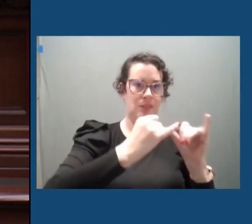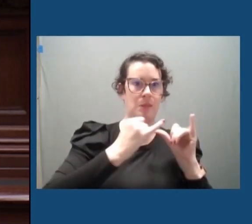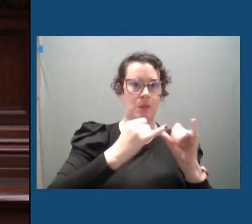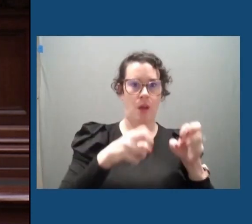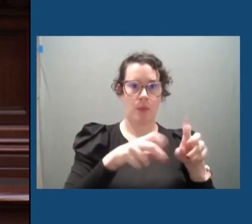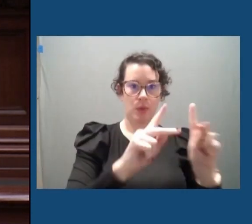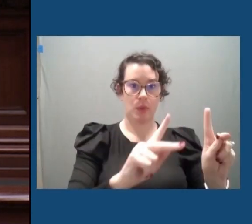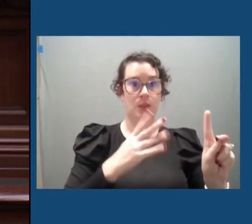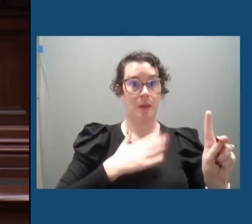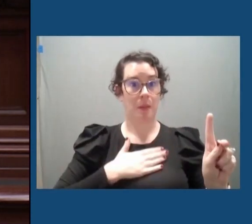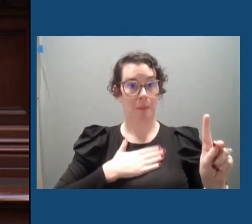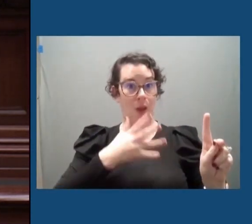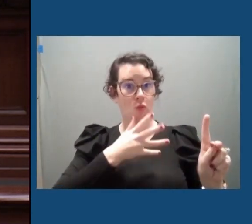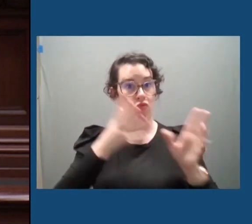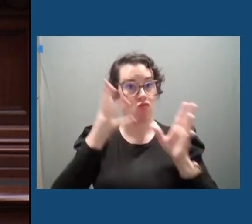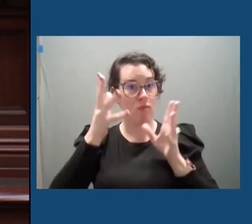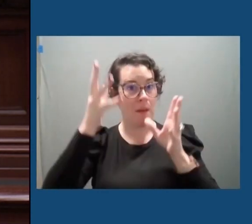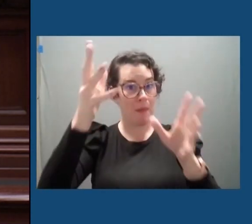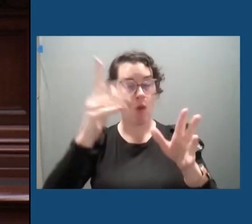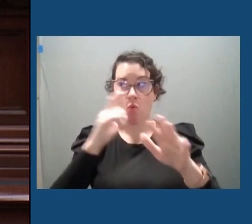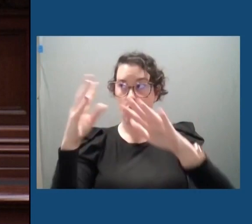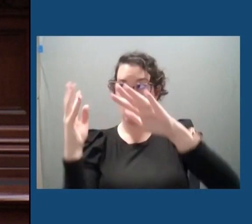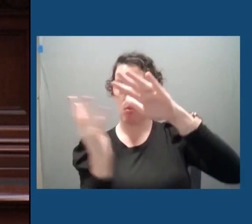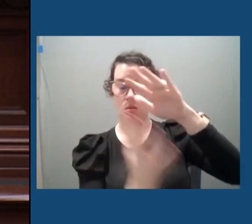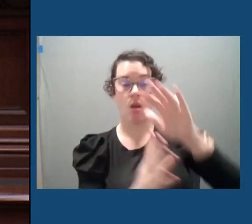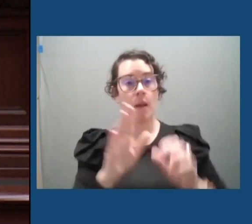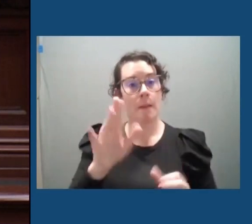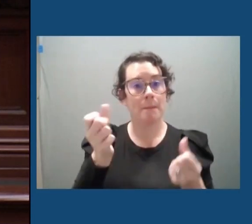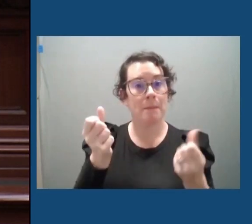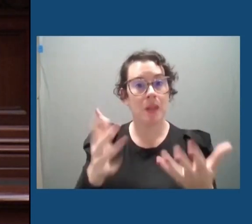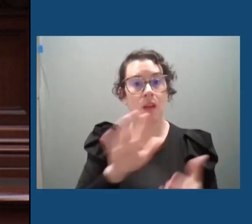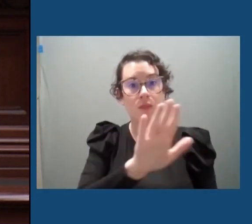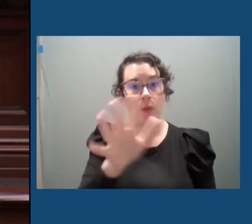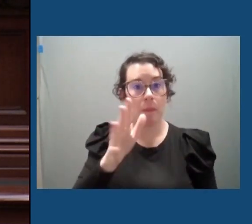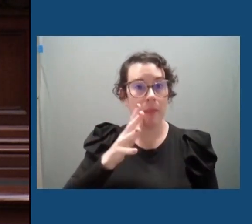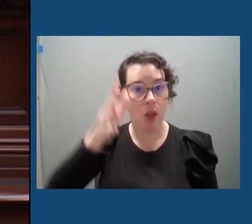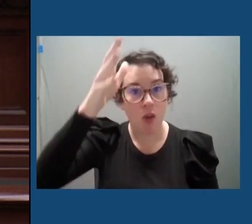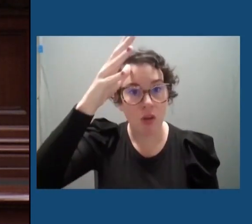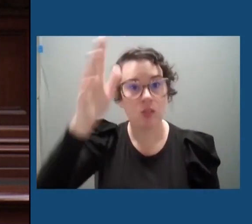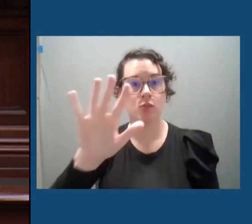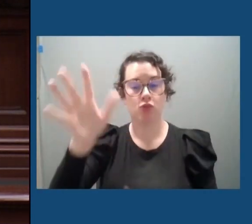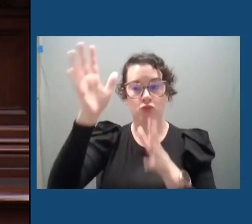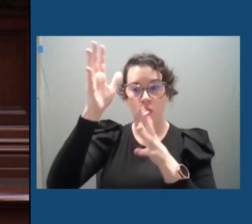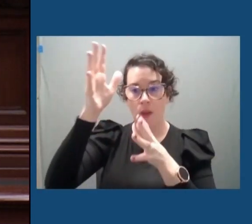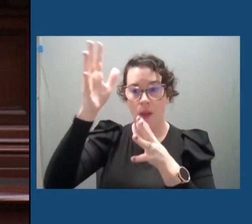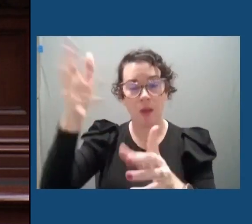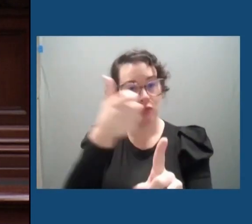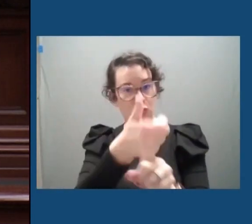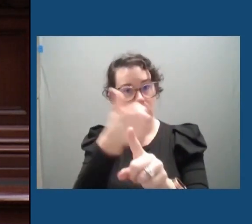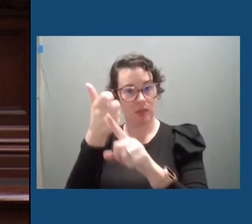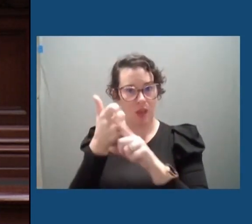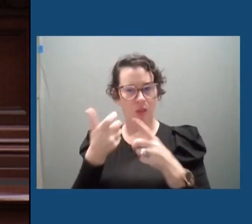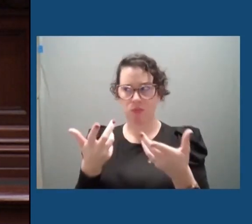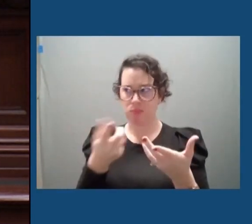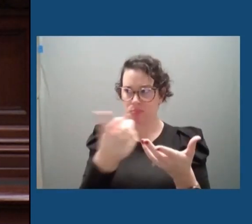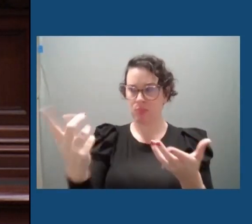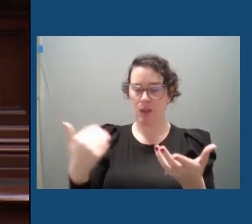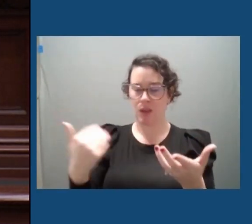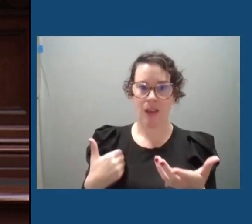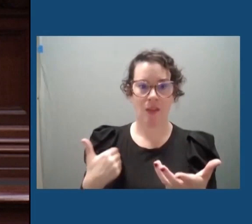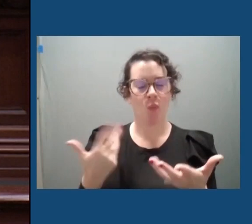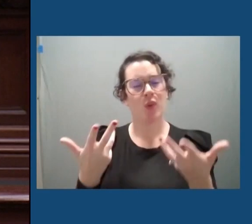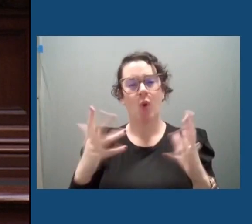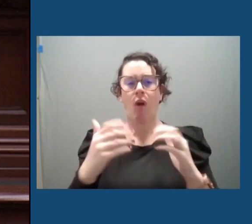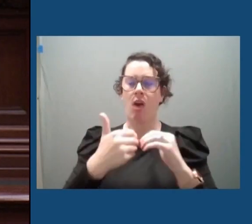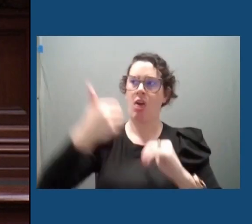immigrant grandparents had and many of your parents and grandparents, even you. We don't want a New York that's a huge gulf between the rich and the